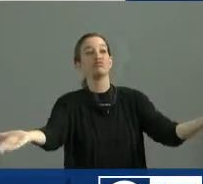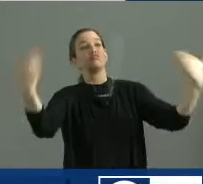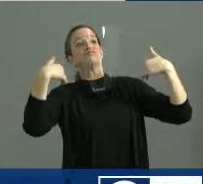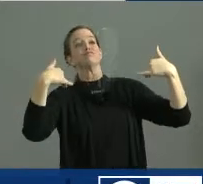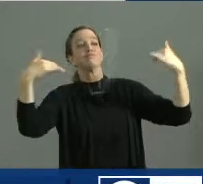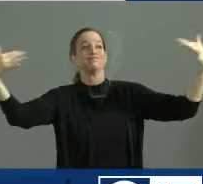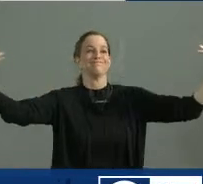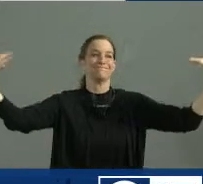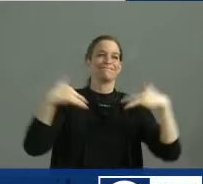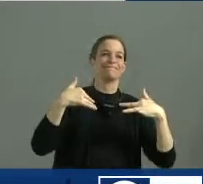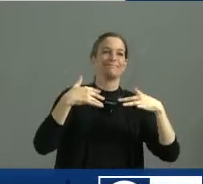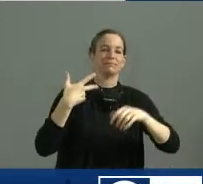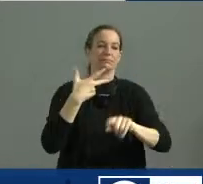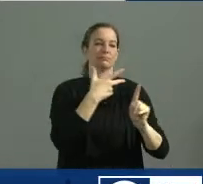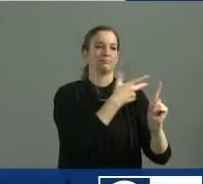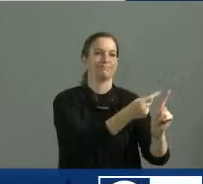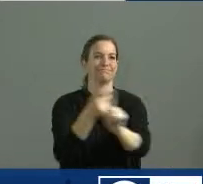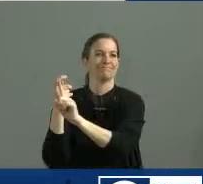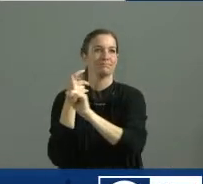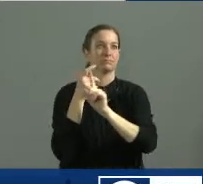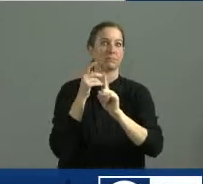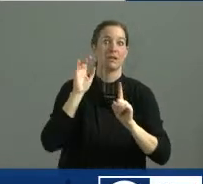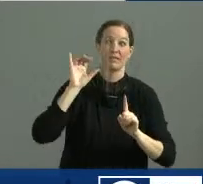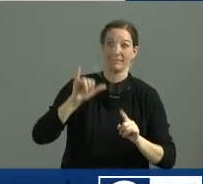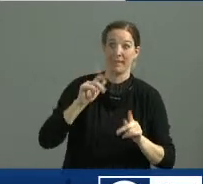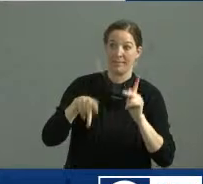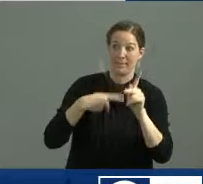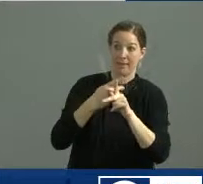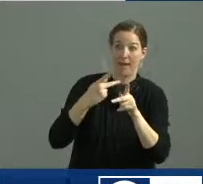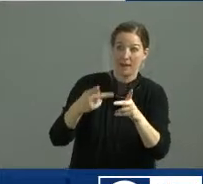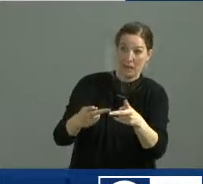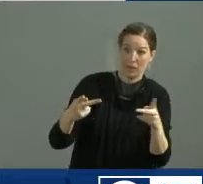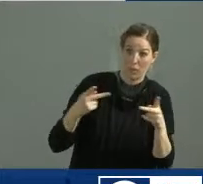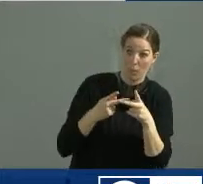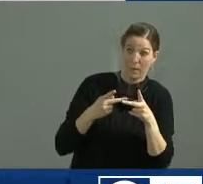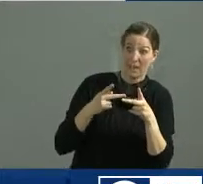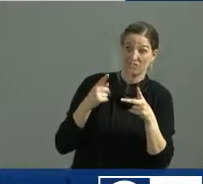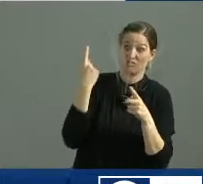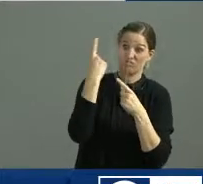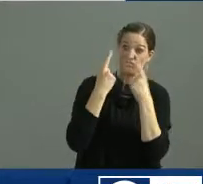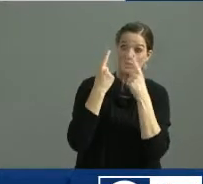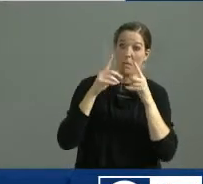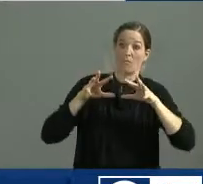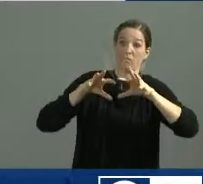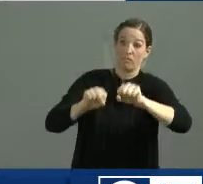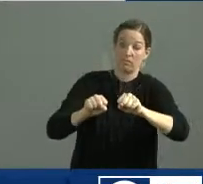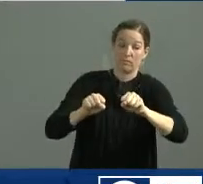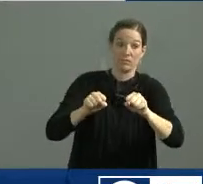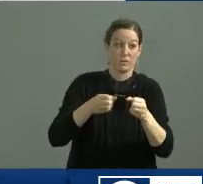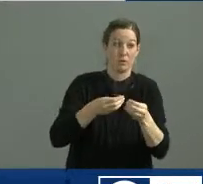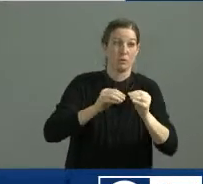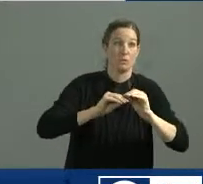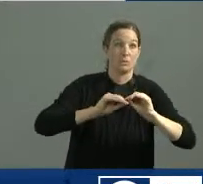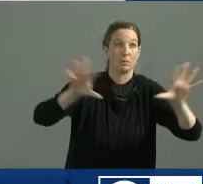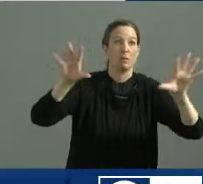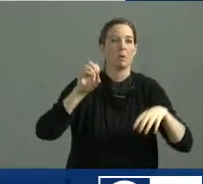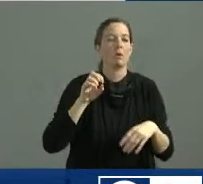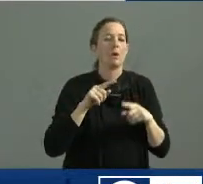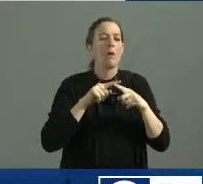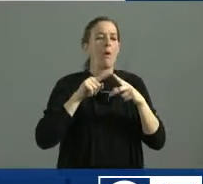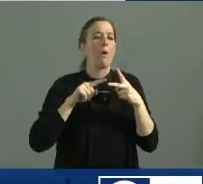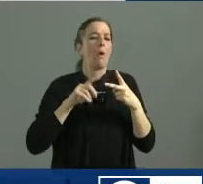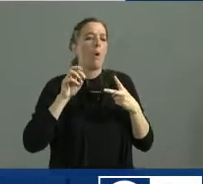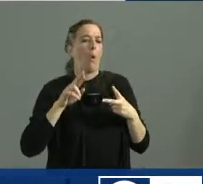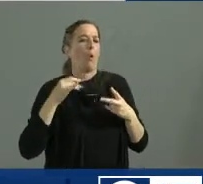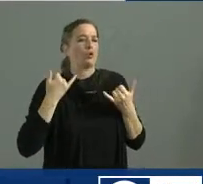those the type of sites that you guys are considering for getting as many people vaccinated as possible? Or are you still banking on places like CVS and